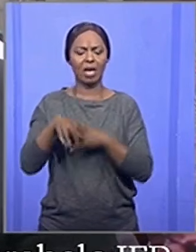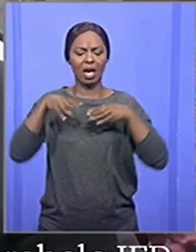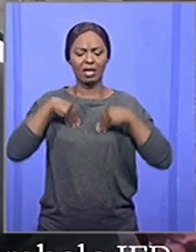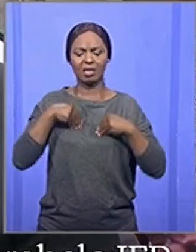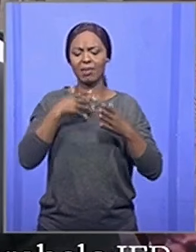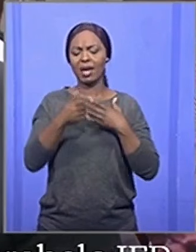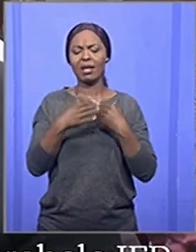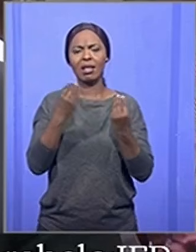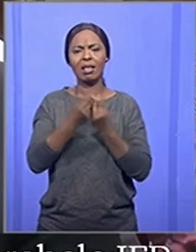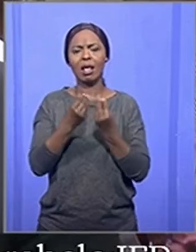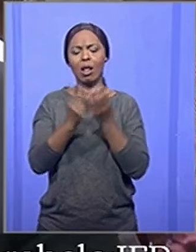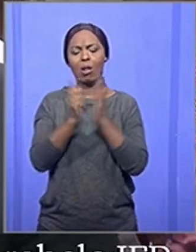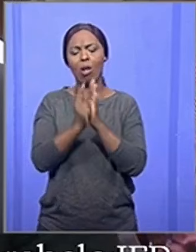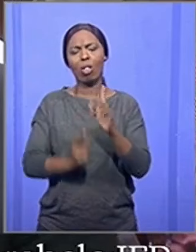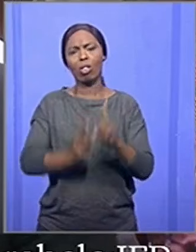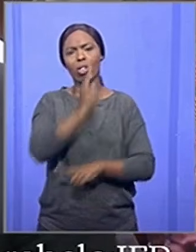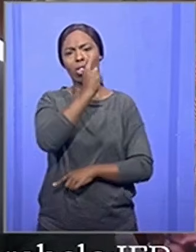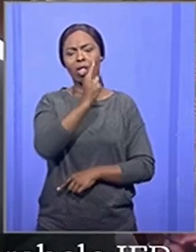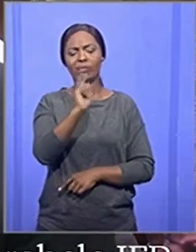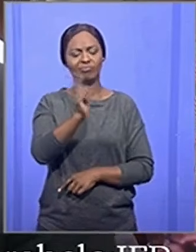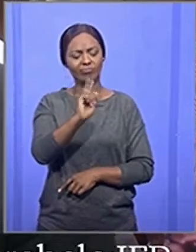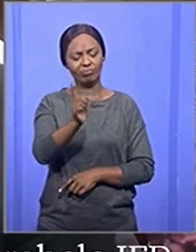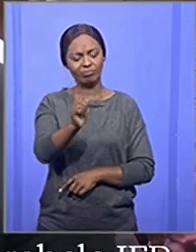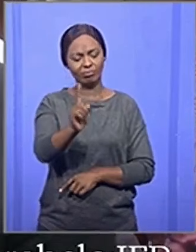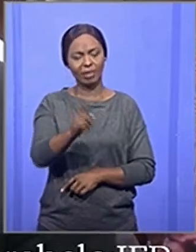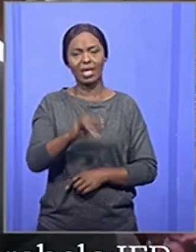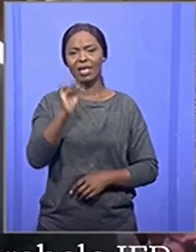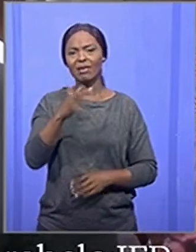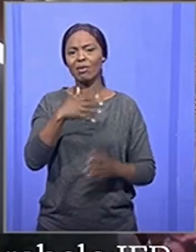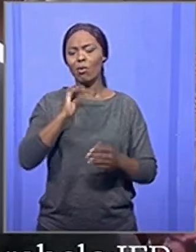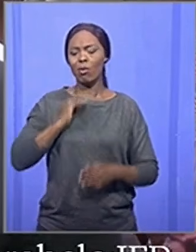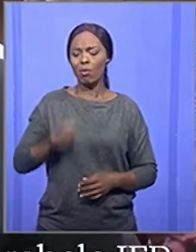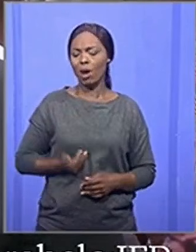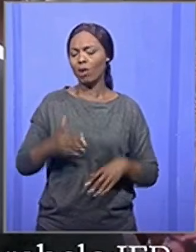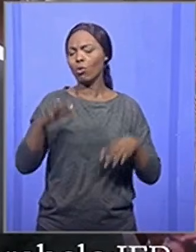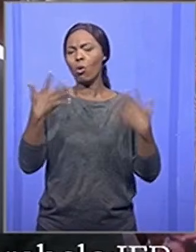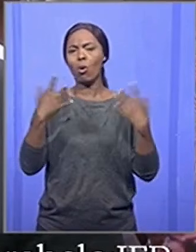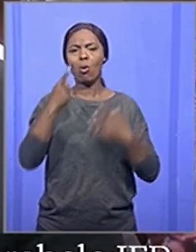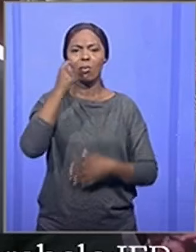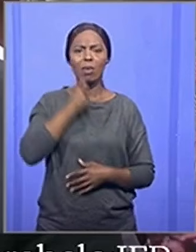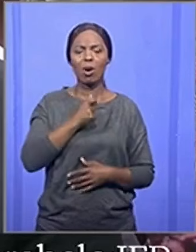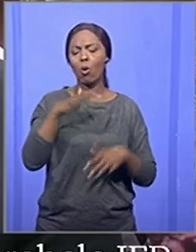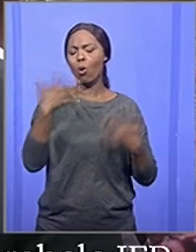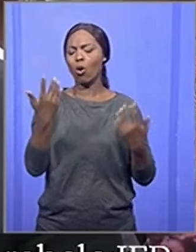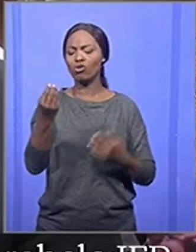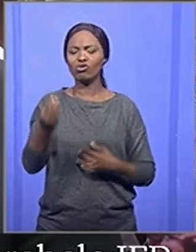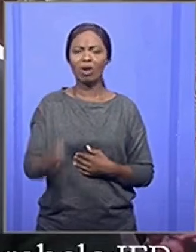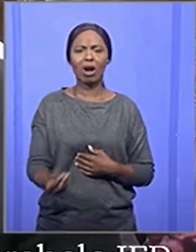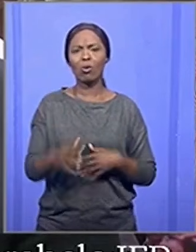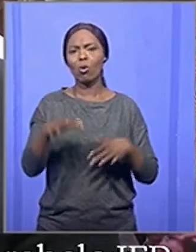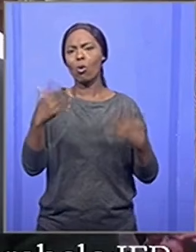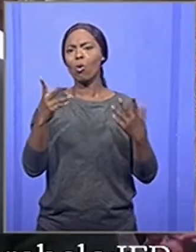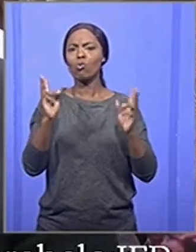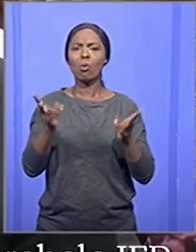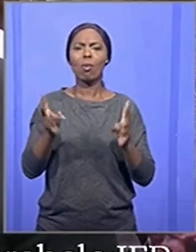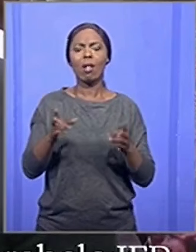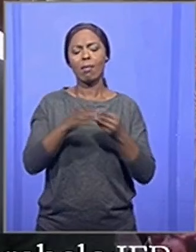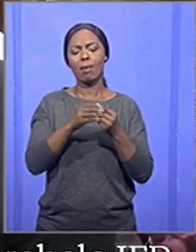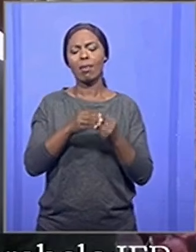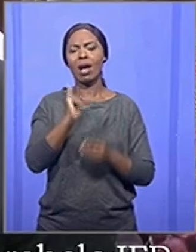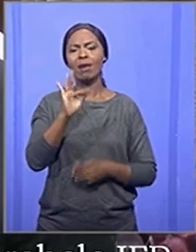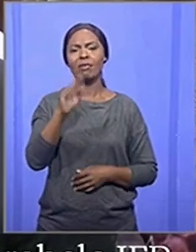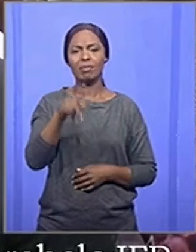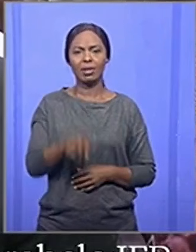any conduct which is against any person, whether it's a woman, whether it's a child, or whether it's an ordinary member of